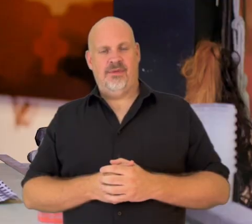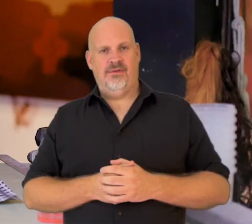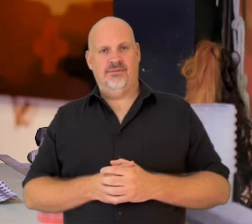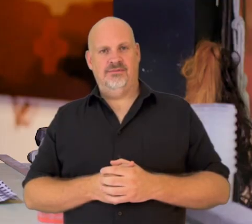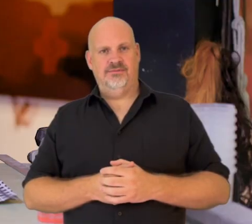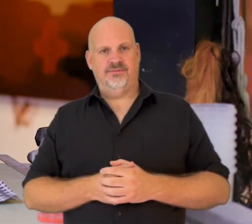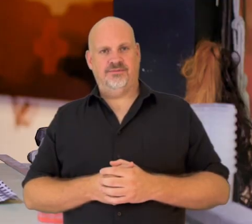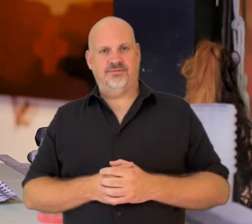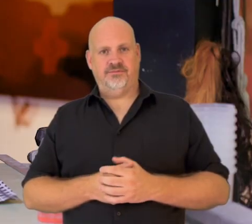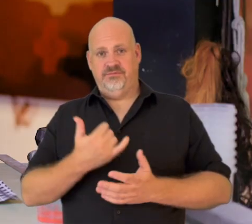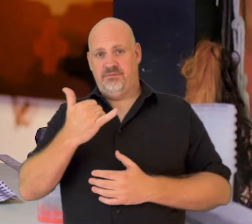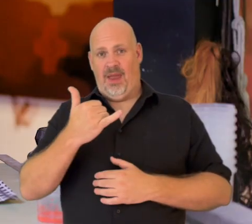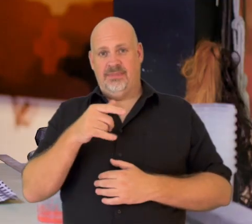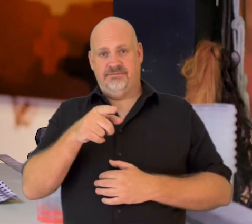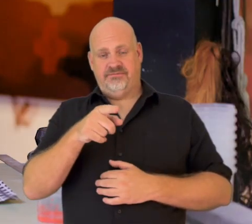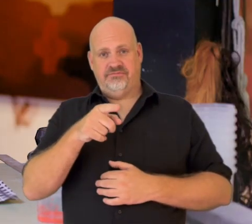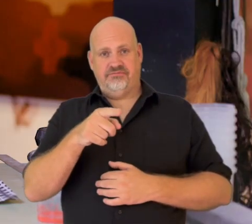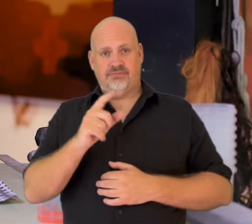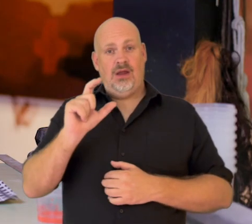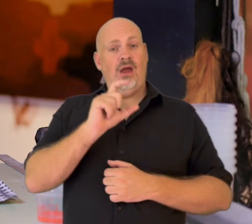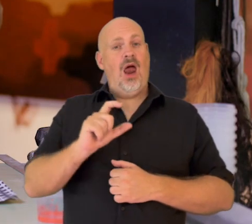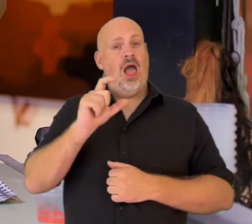And you might choose to use colours that are really